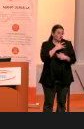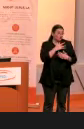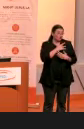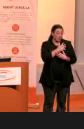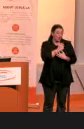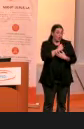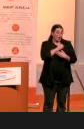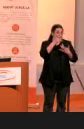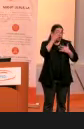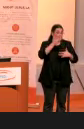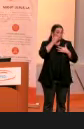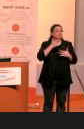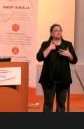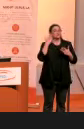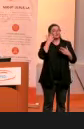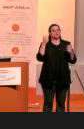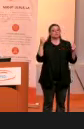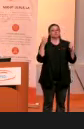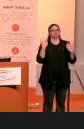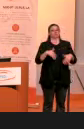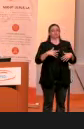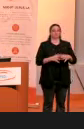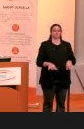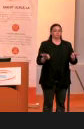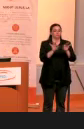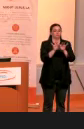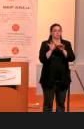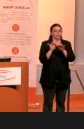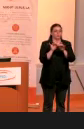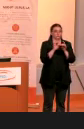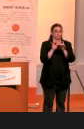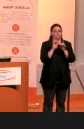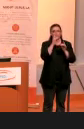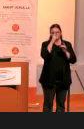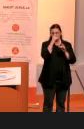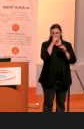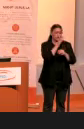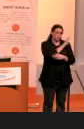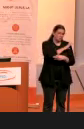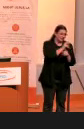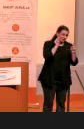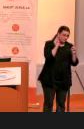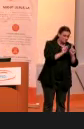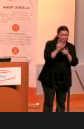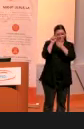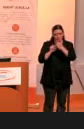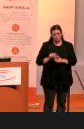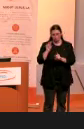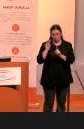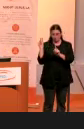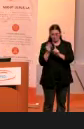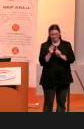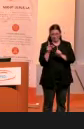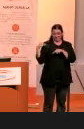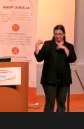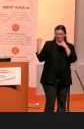so that's been an area of my interest, both clinically and from a research perspective ever since that day, really.